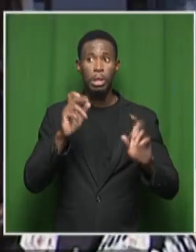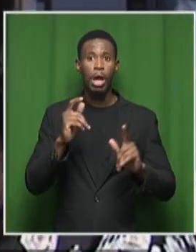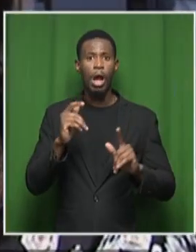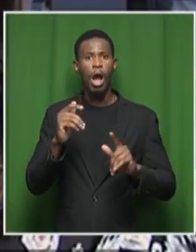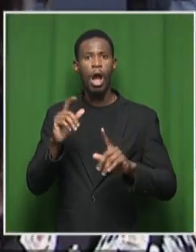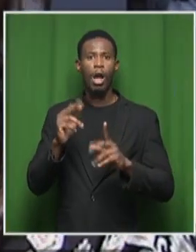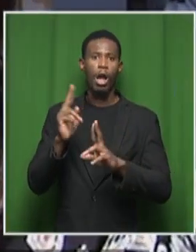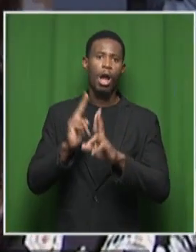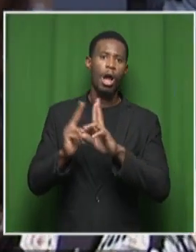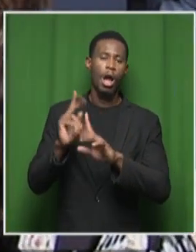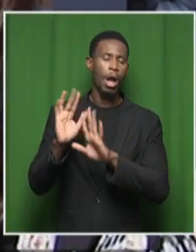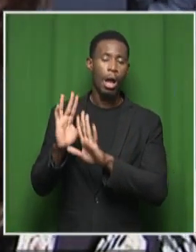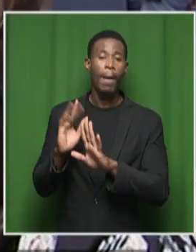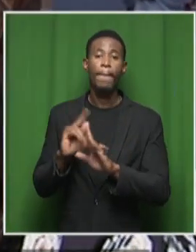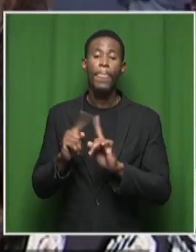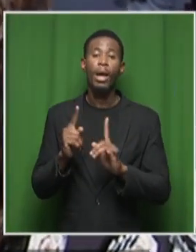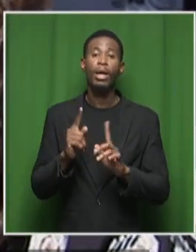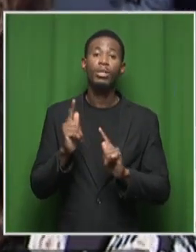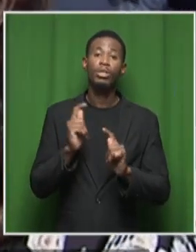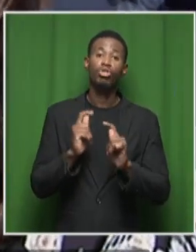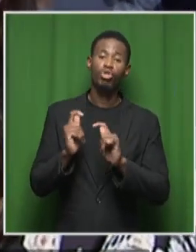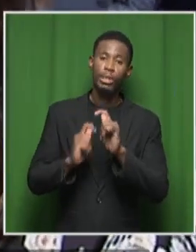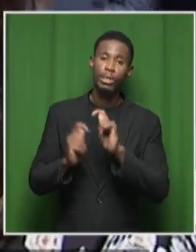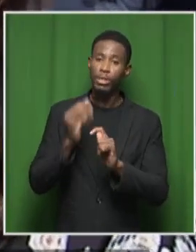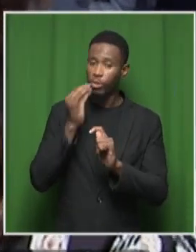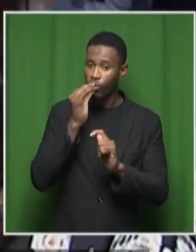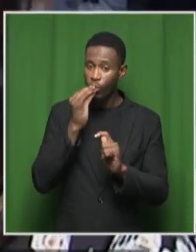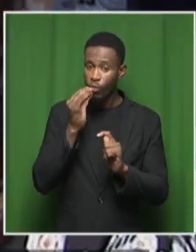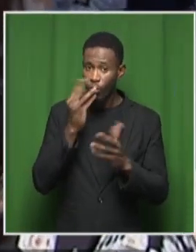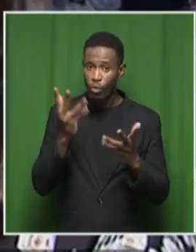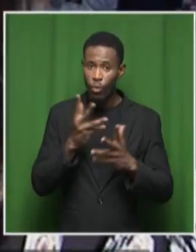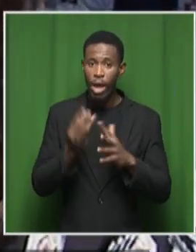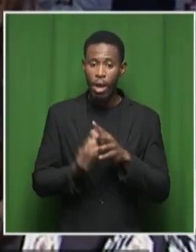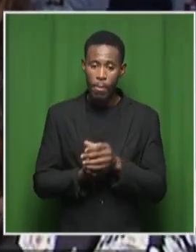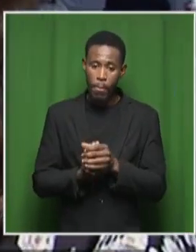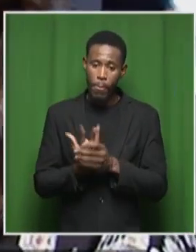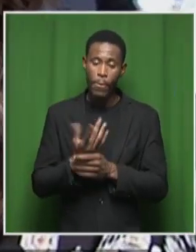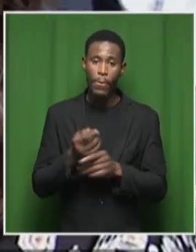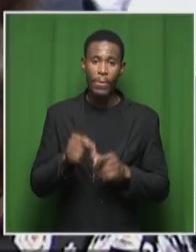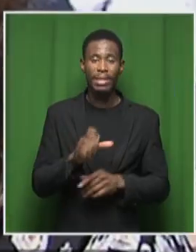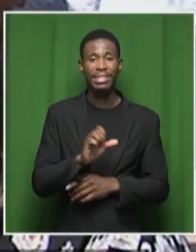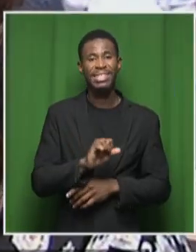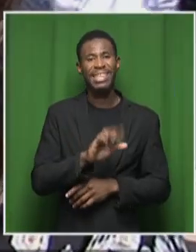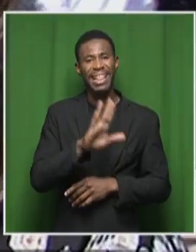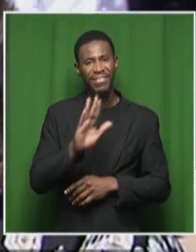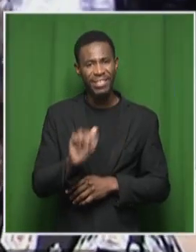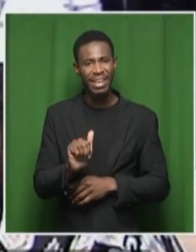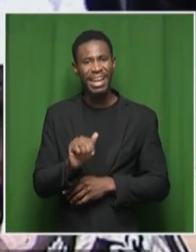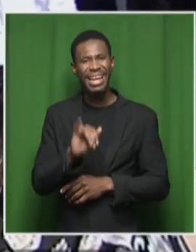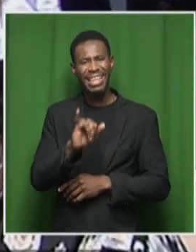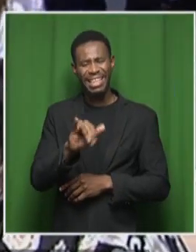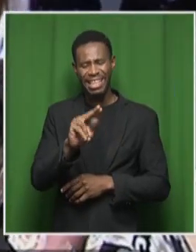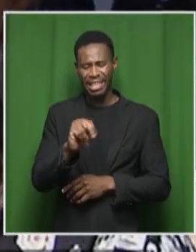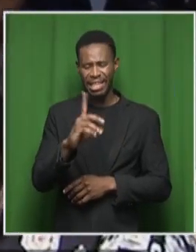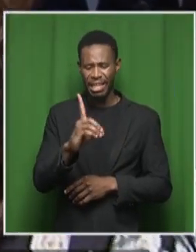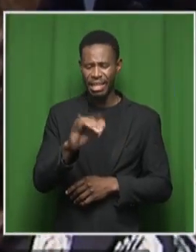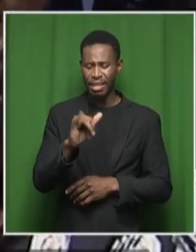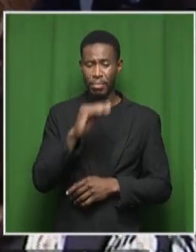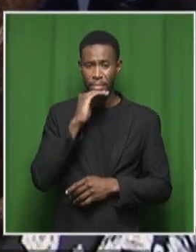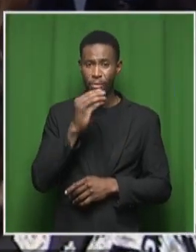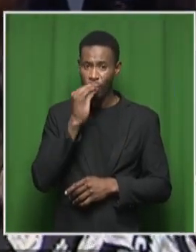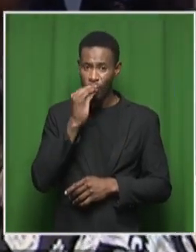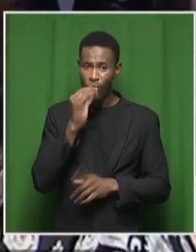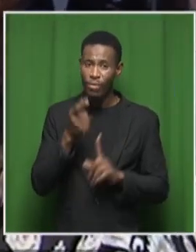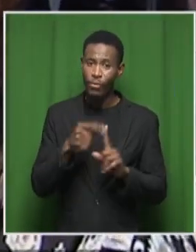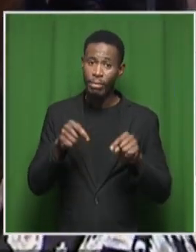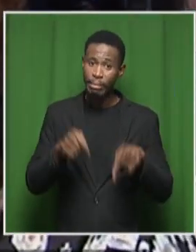indigenous foods, the foods that are actually grown in South Africa, and it's especially the crops. So different provinces in South